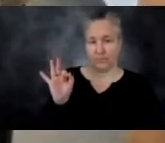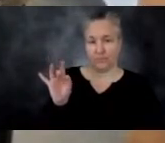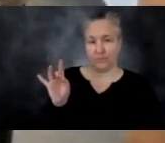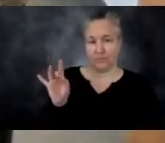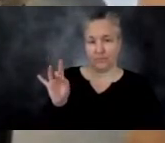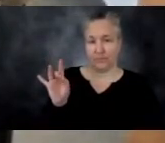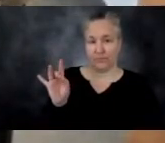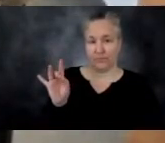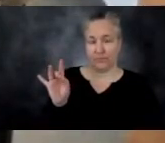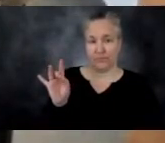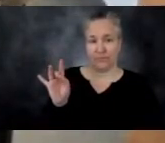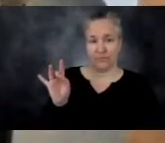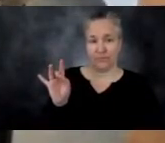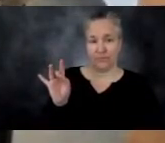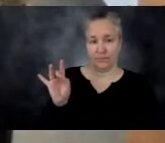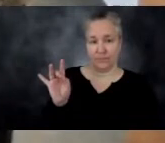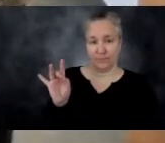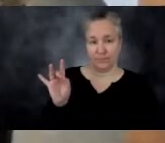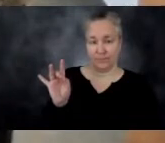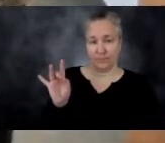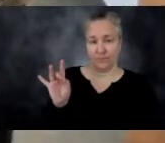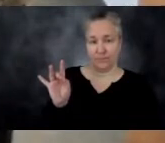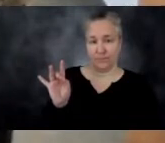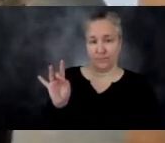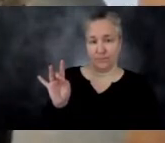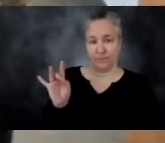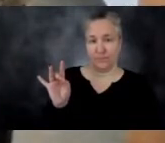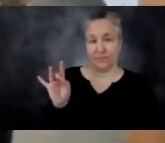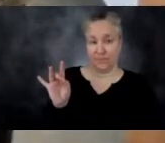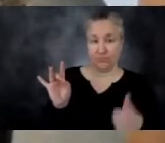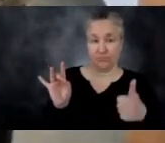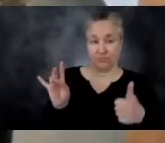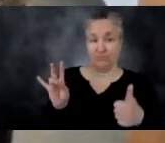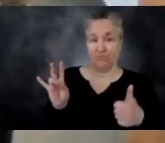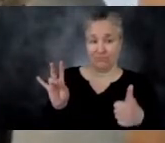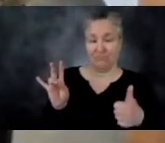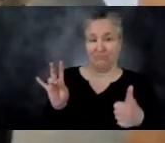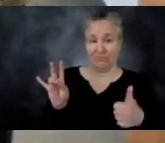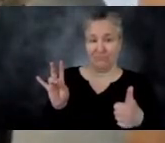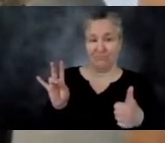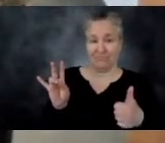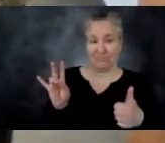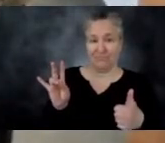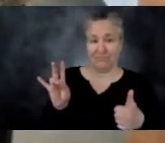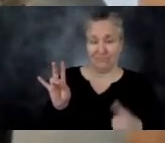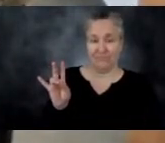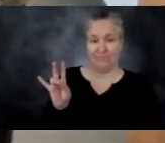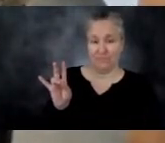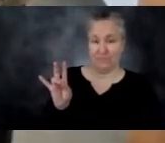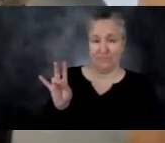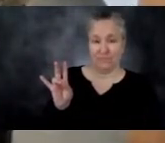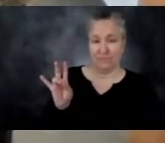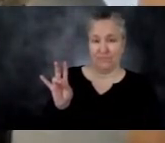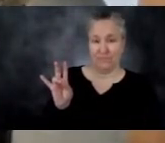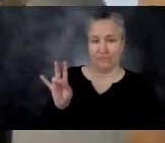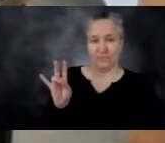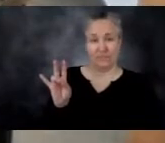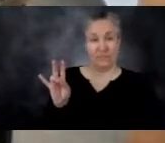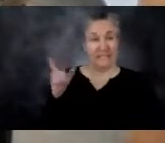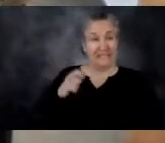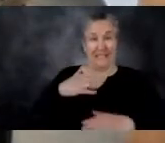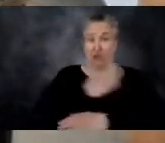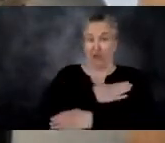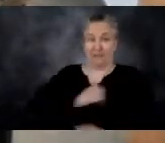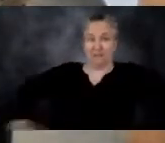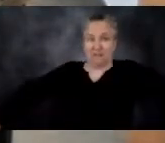and lift and back down. Good, lift and back down. Shake out those arms whenever